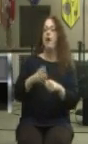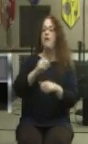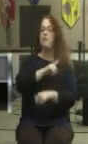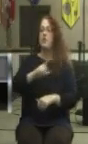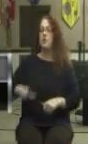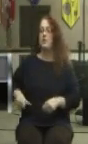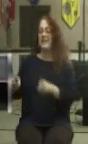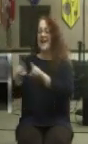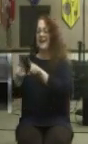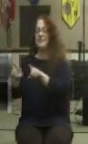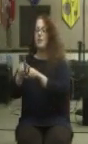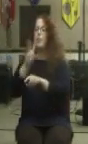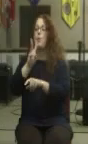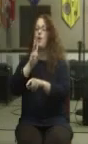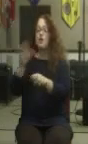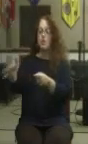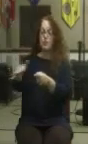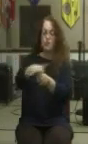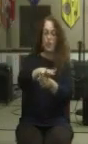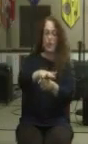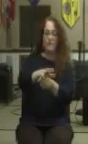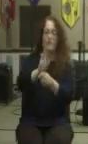waters cover the sea.